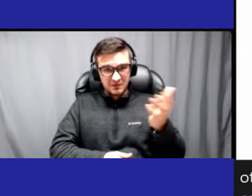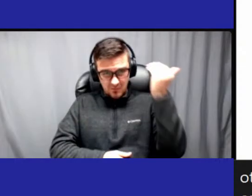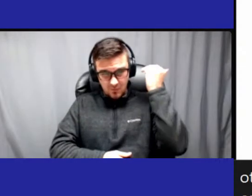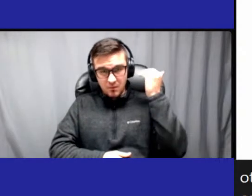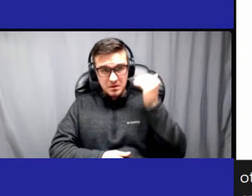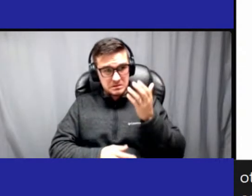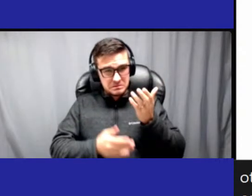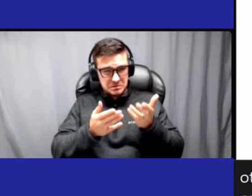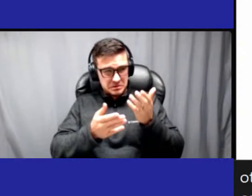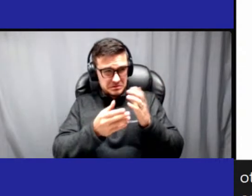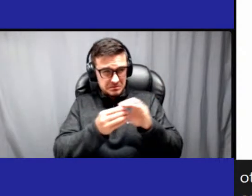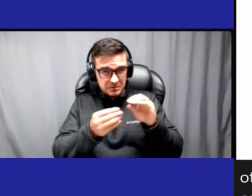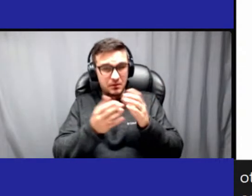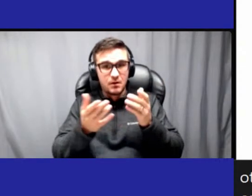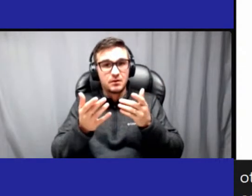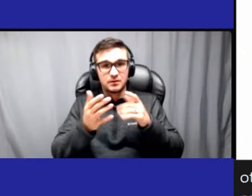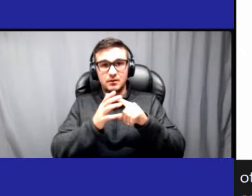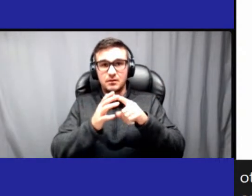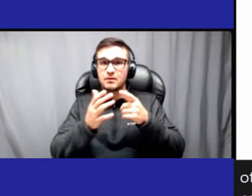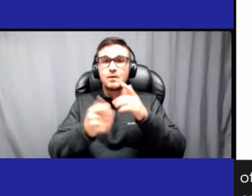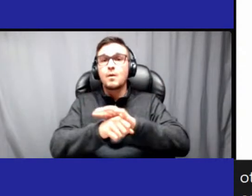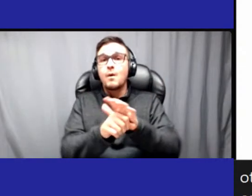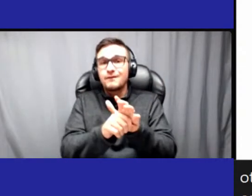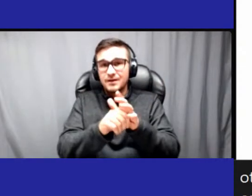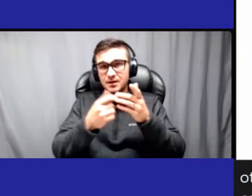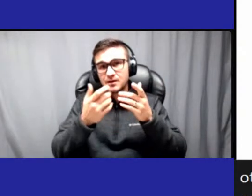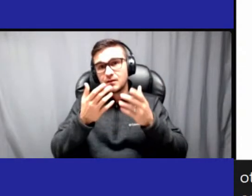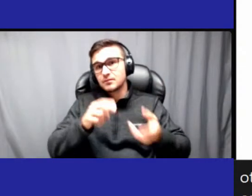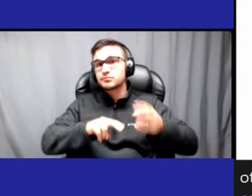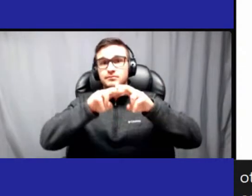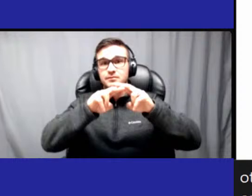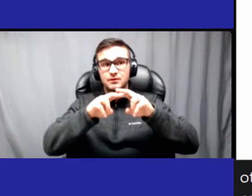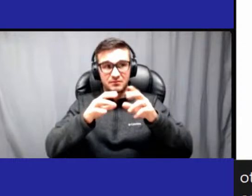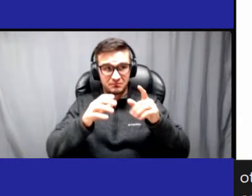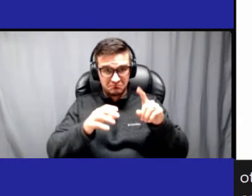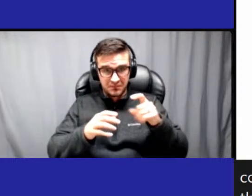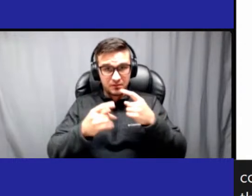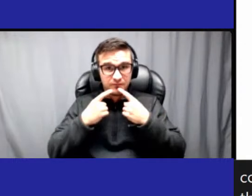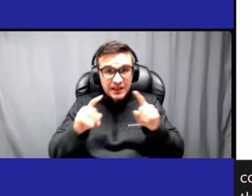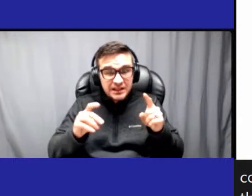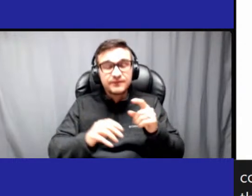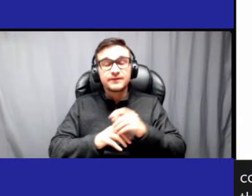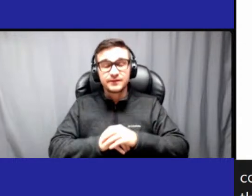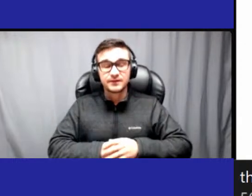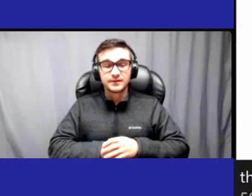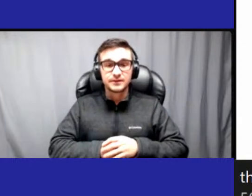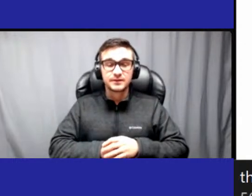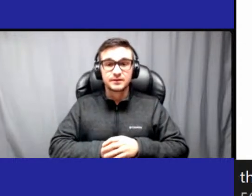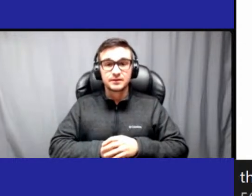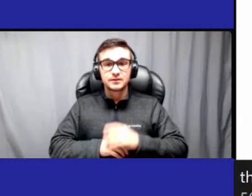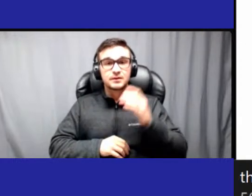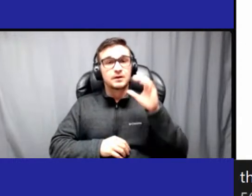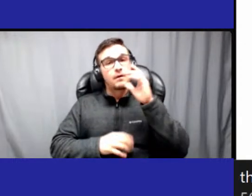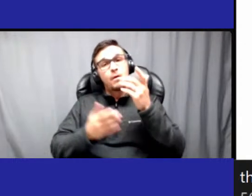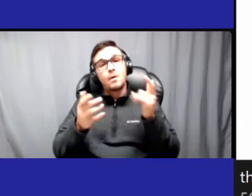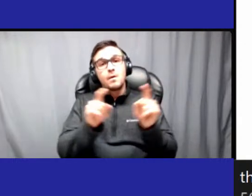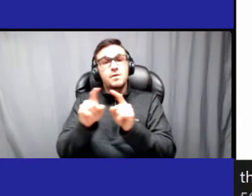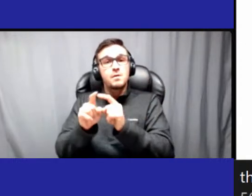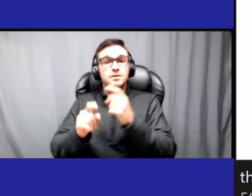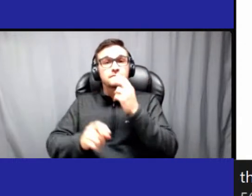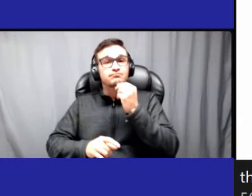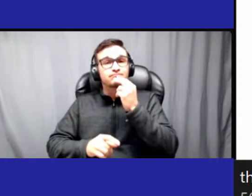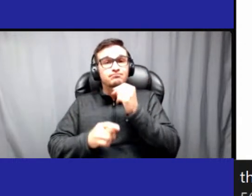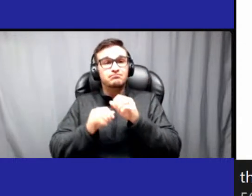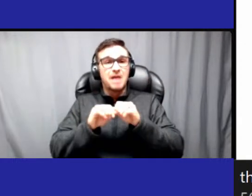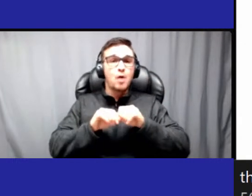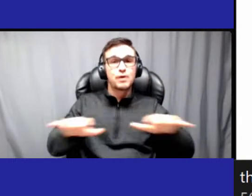COVID and how well and effective this was, and I guess what about small outbreaks, and are we anticipating any, let's